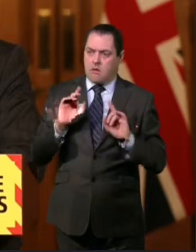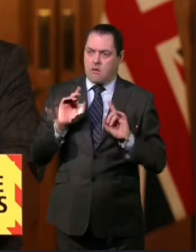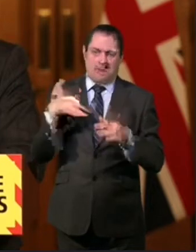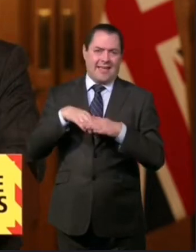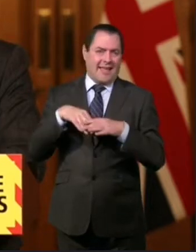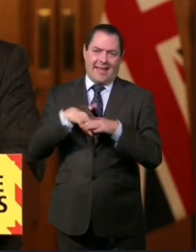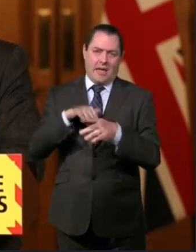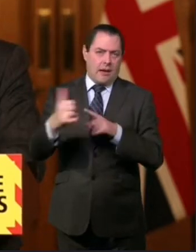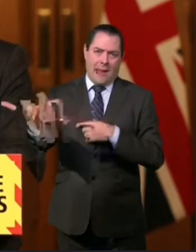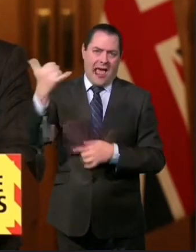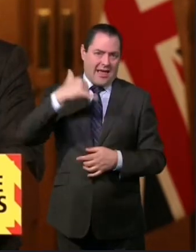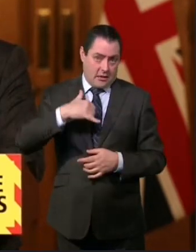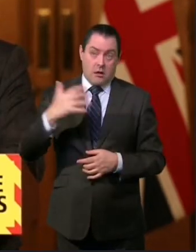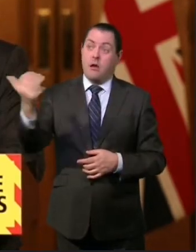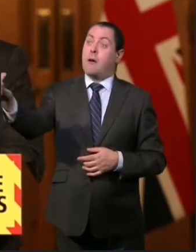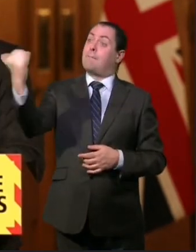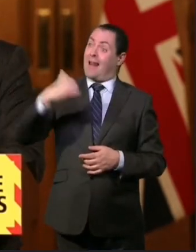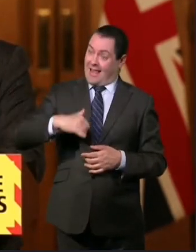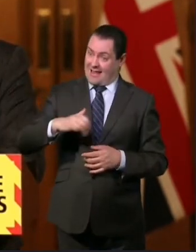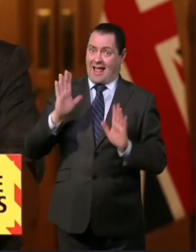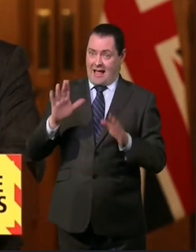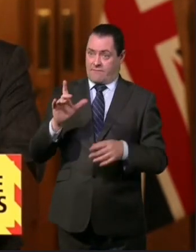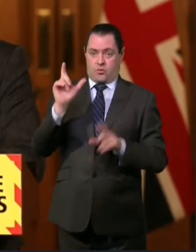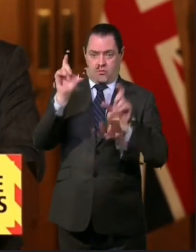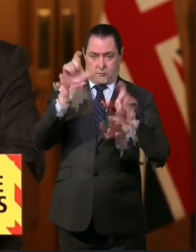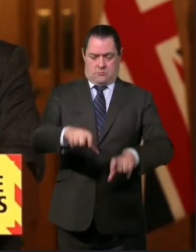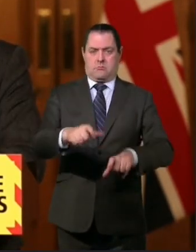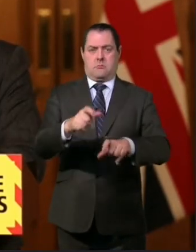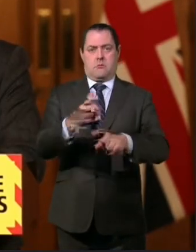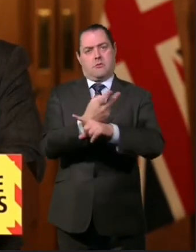second test. And we're actively taking